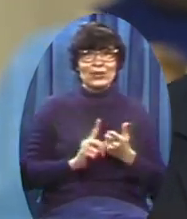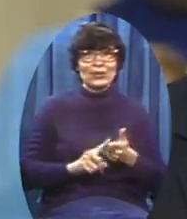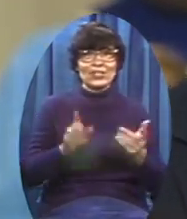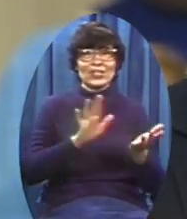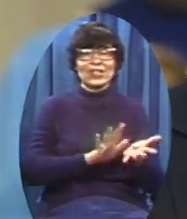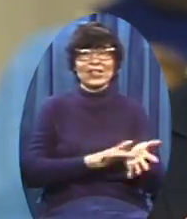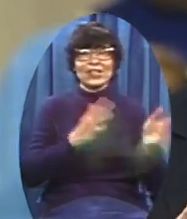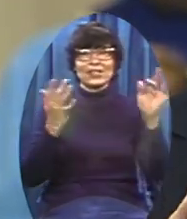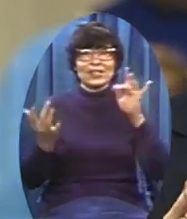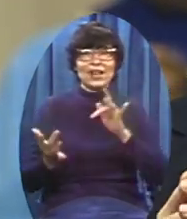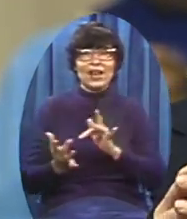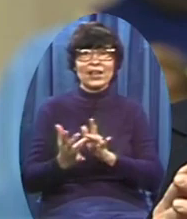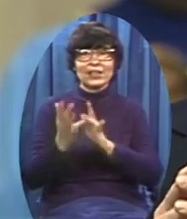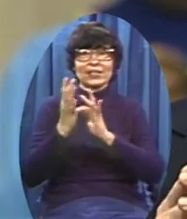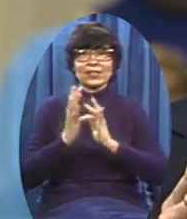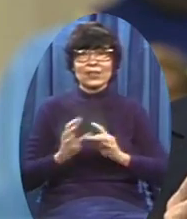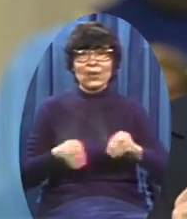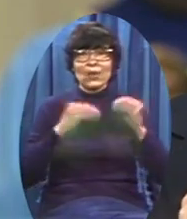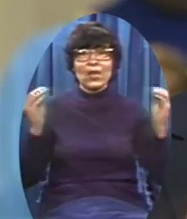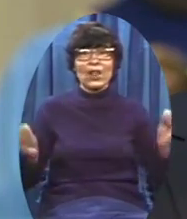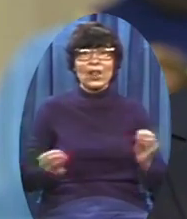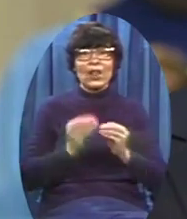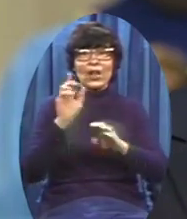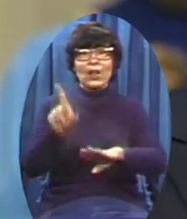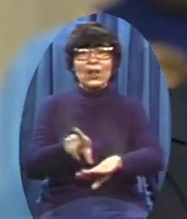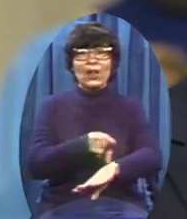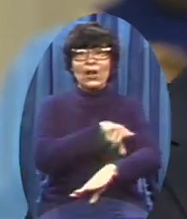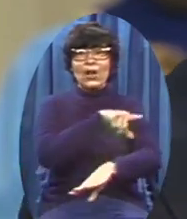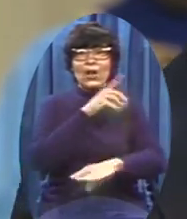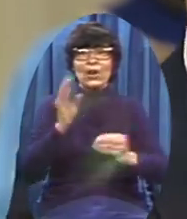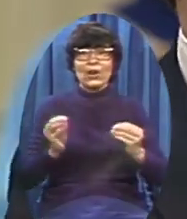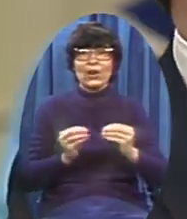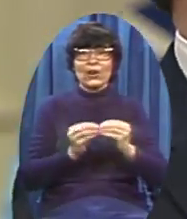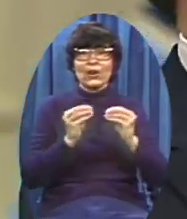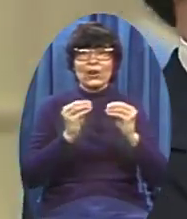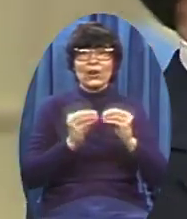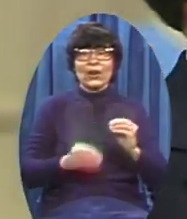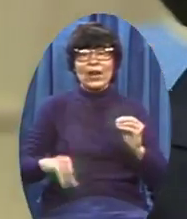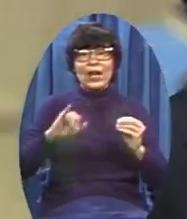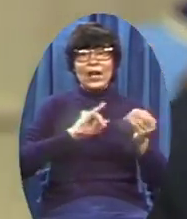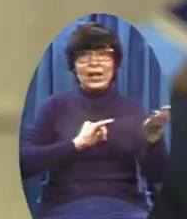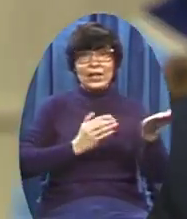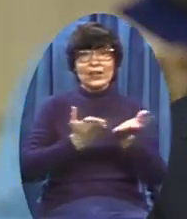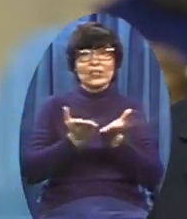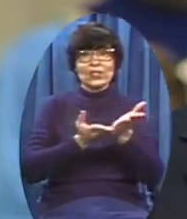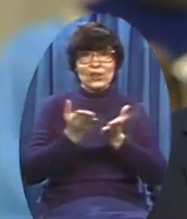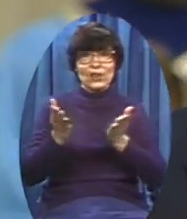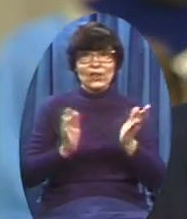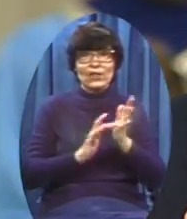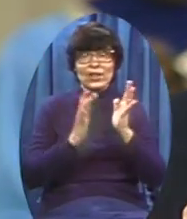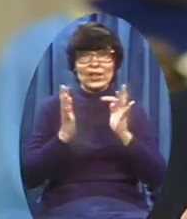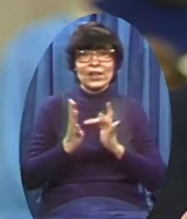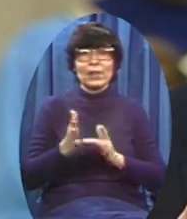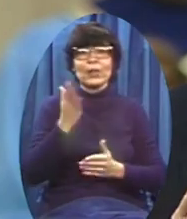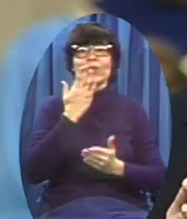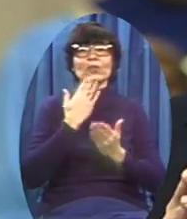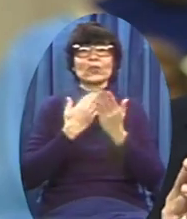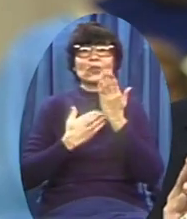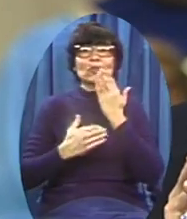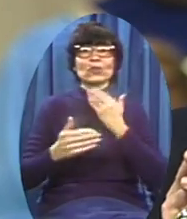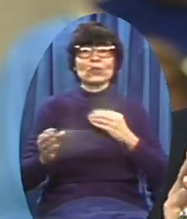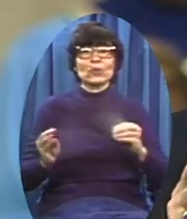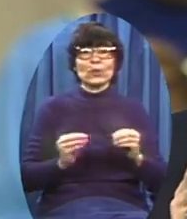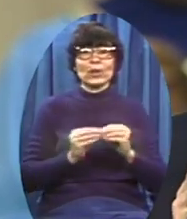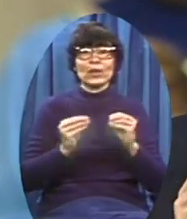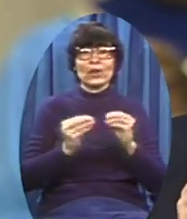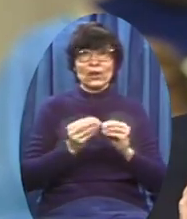to Jesus, all the longer I serve him, the sweeter